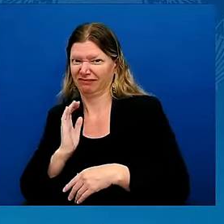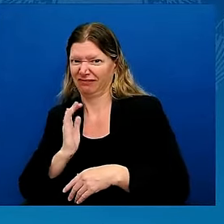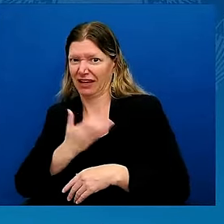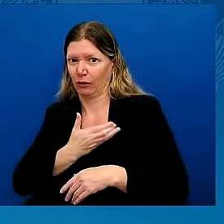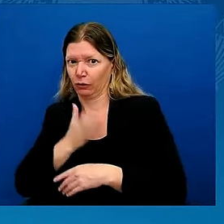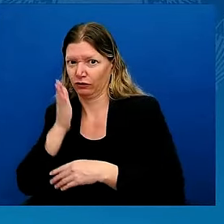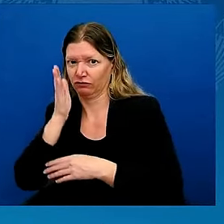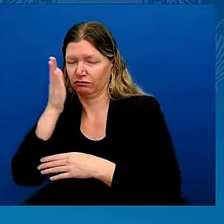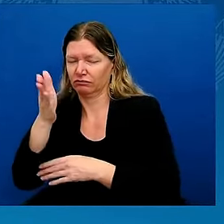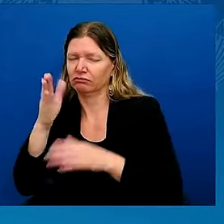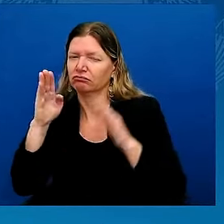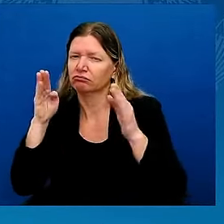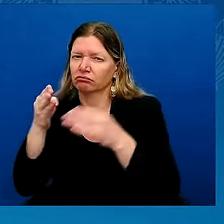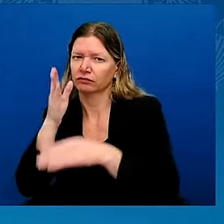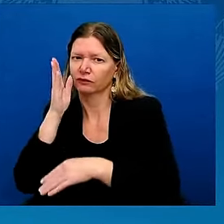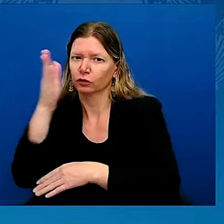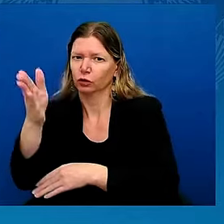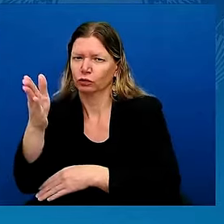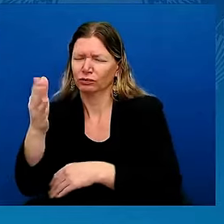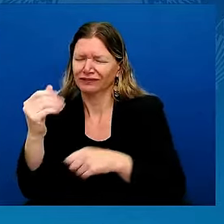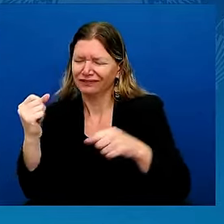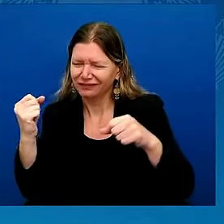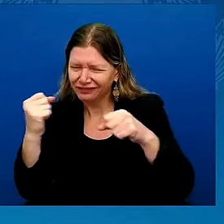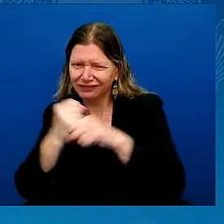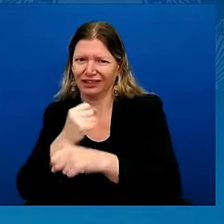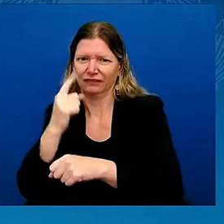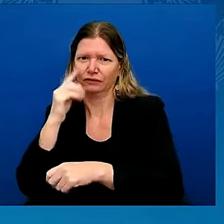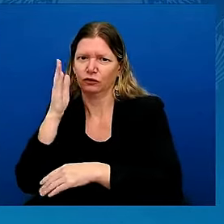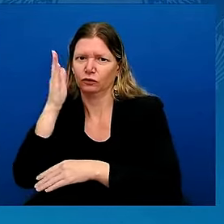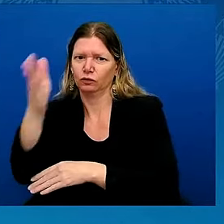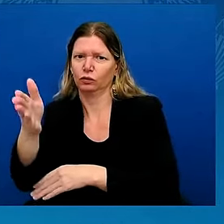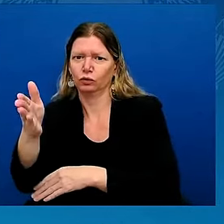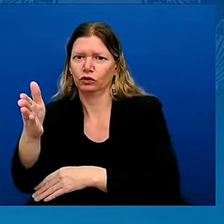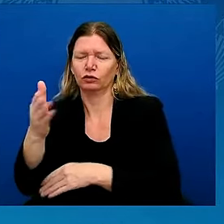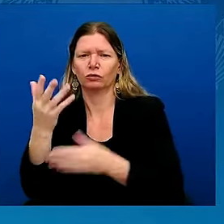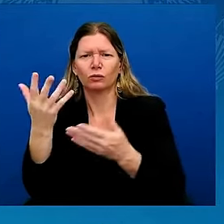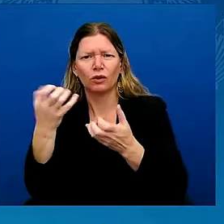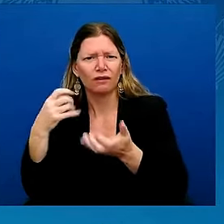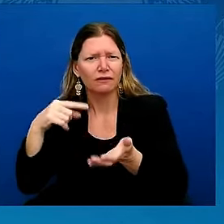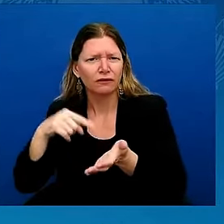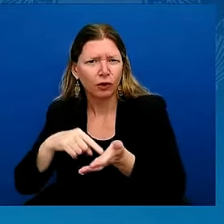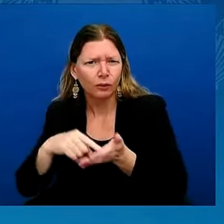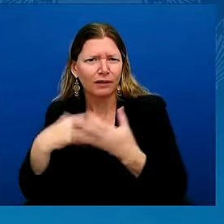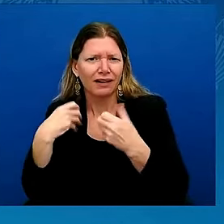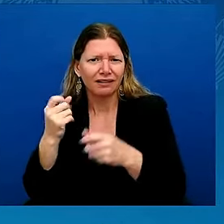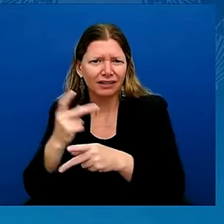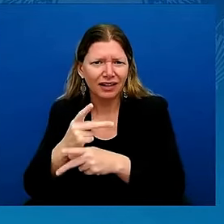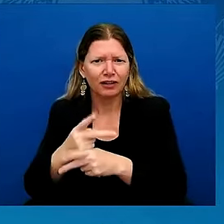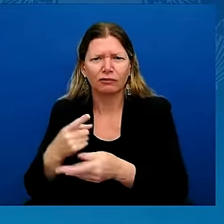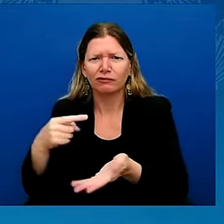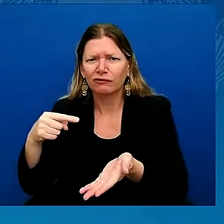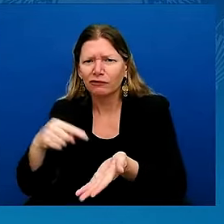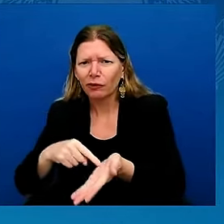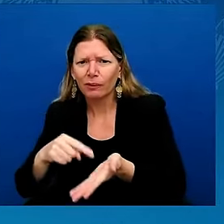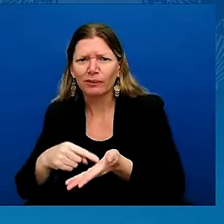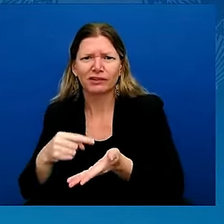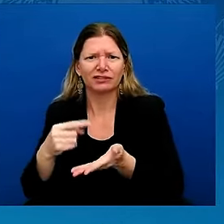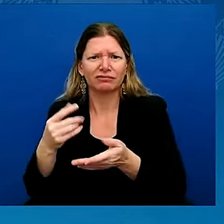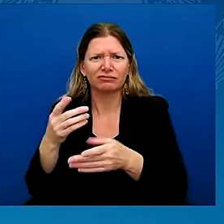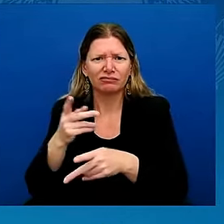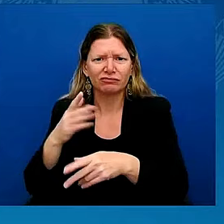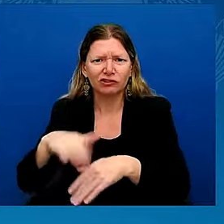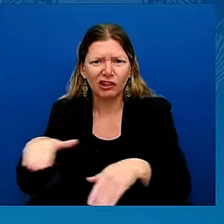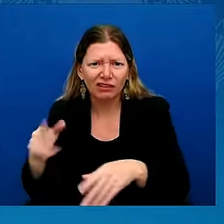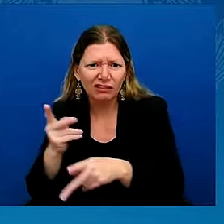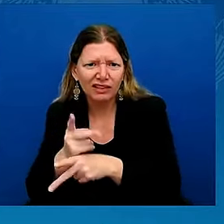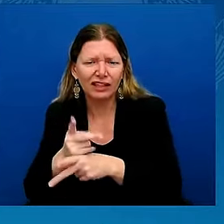future, for affordable health care, affordable child care, and paid leave. We fight for a future where we can build what I